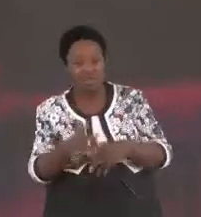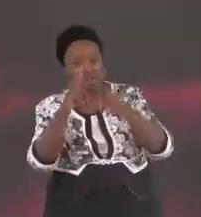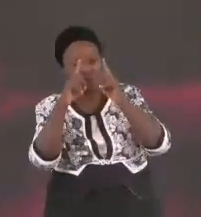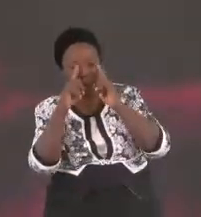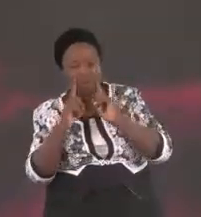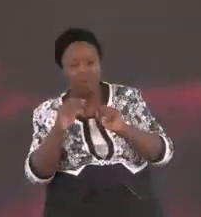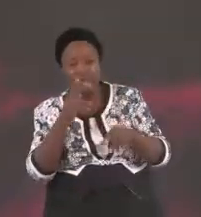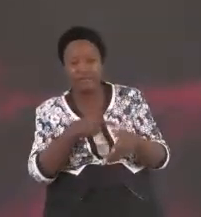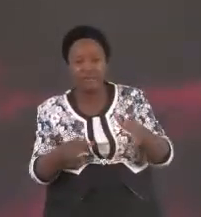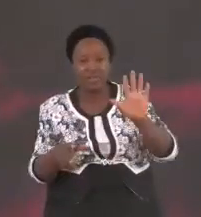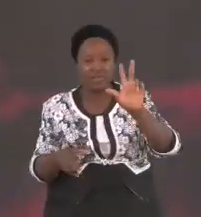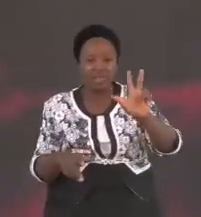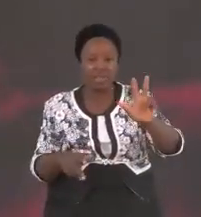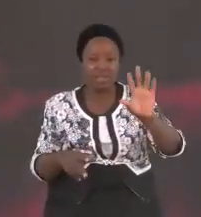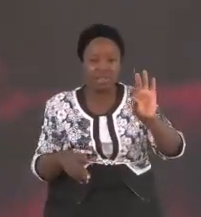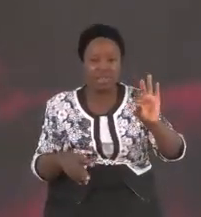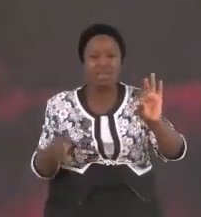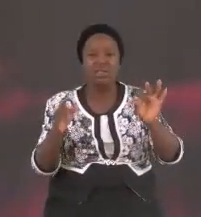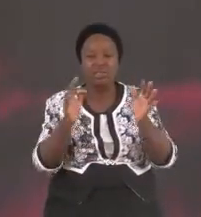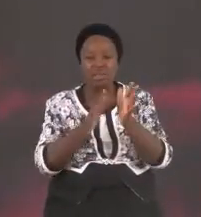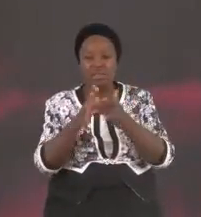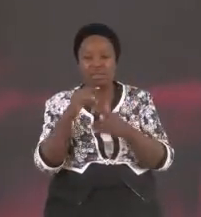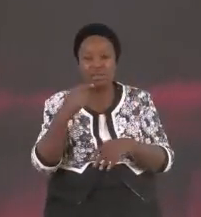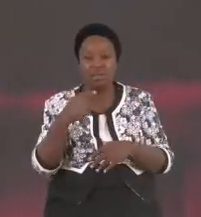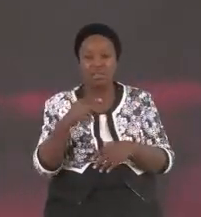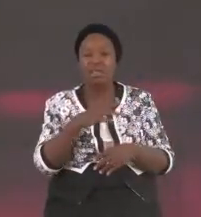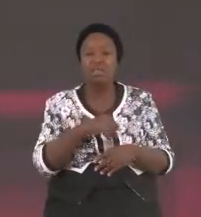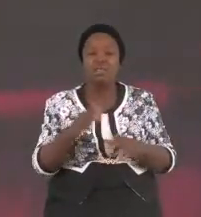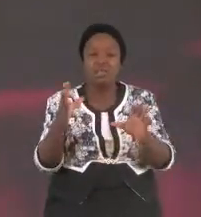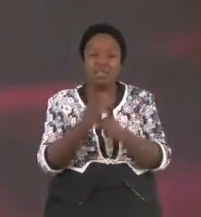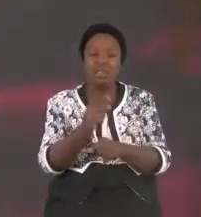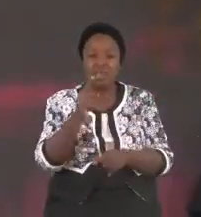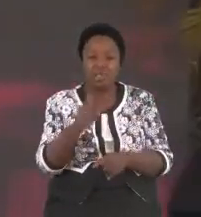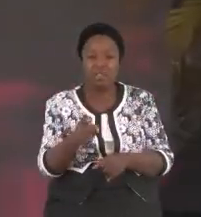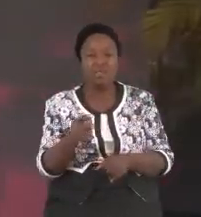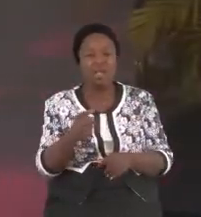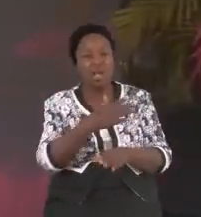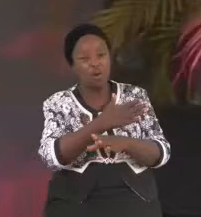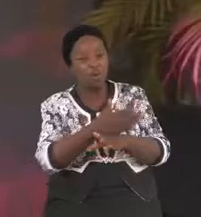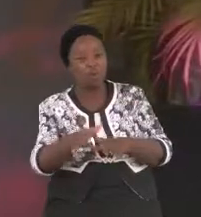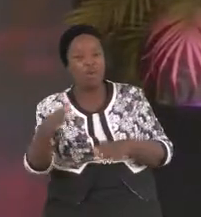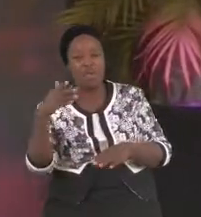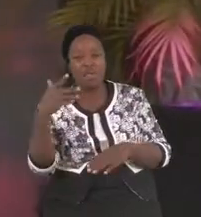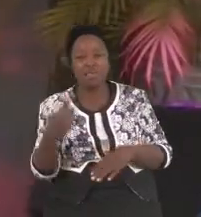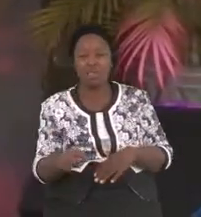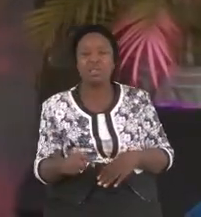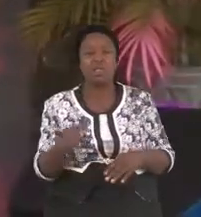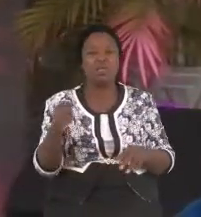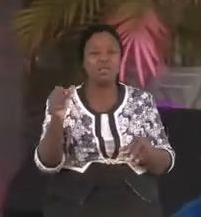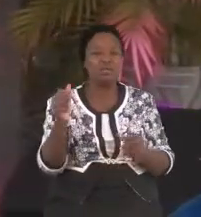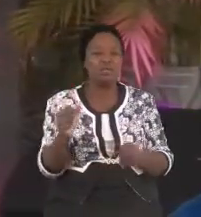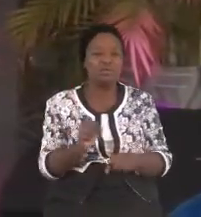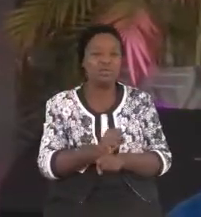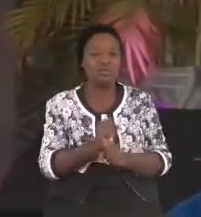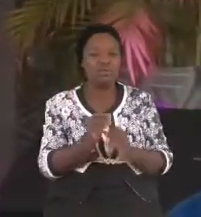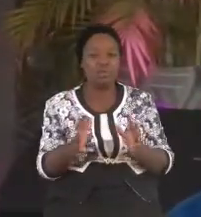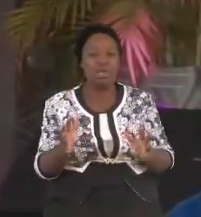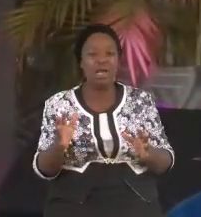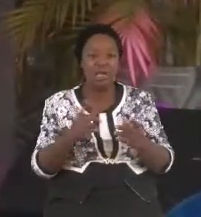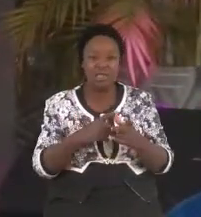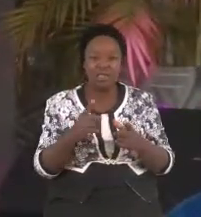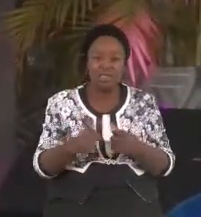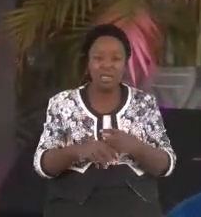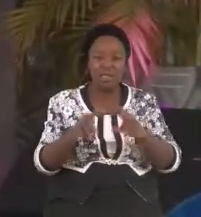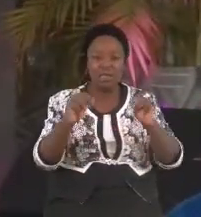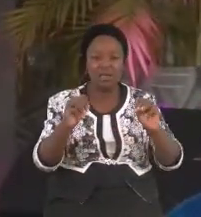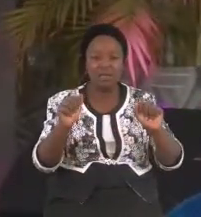verse 39, Jesus said, take ye away the stone. Martha, the sister of him that was dead, said